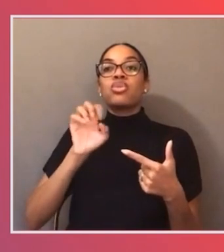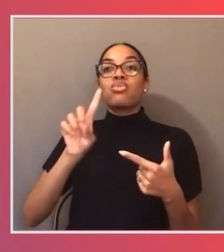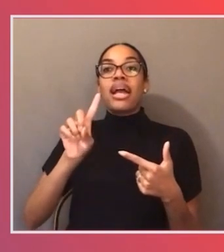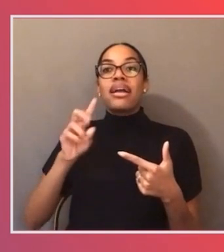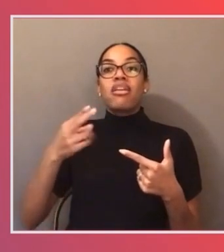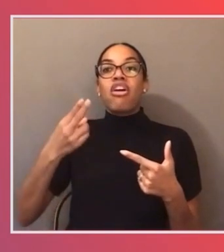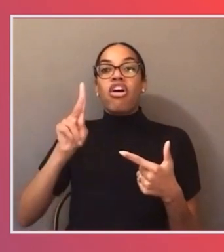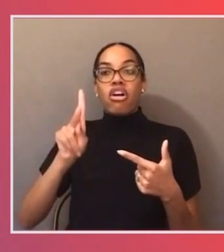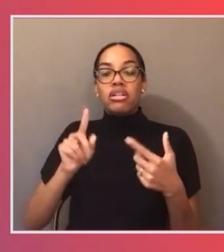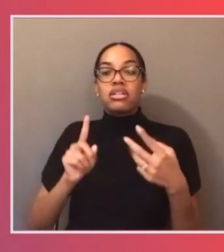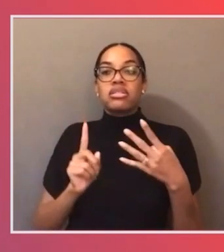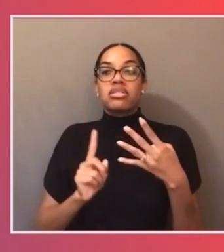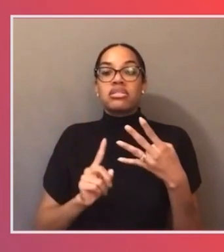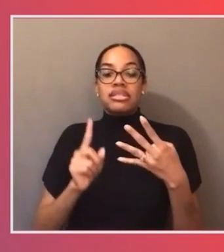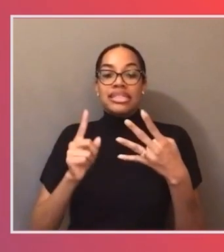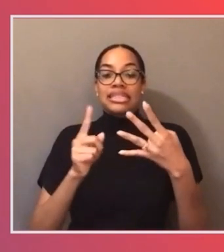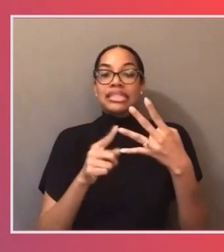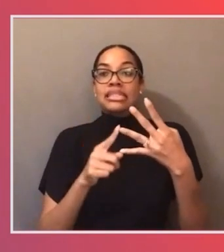Hogan?